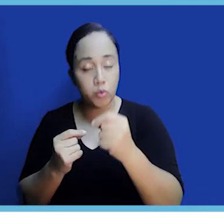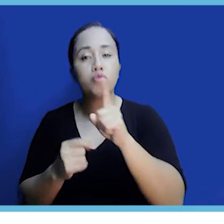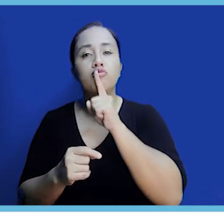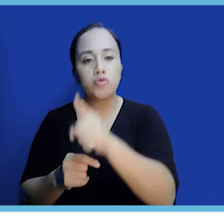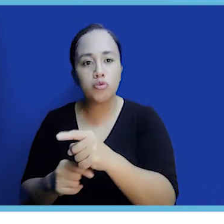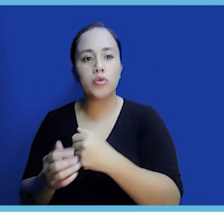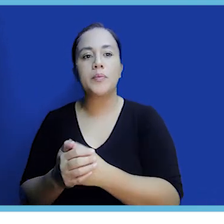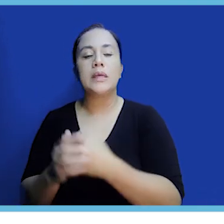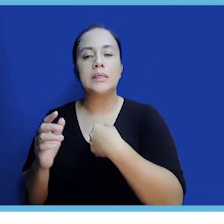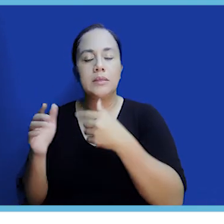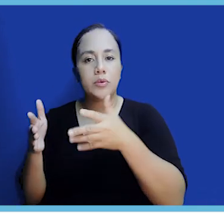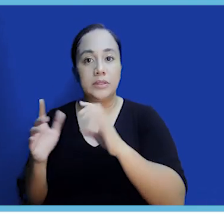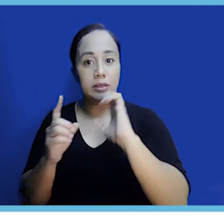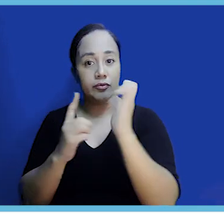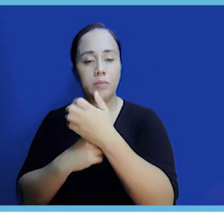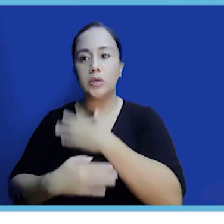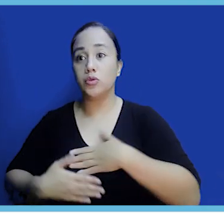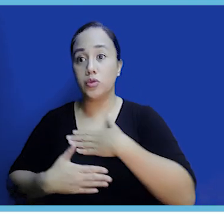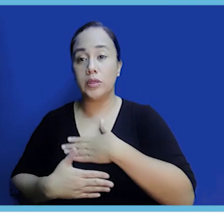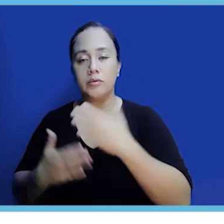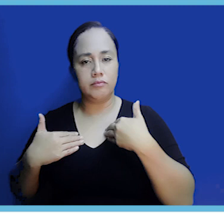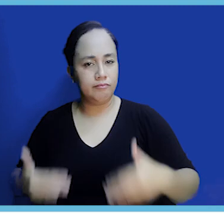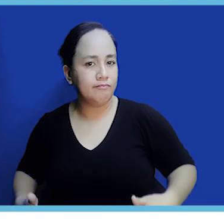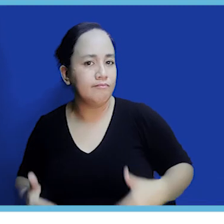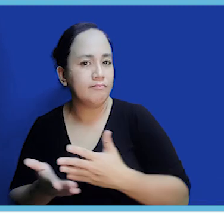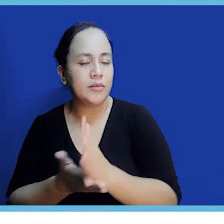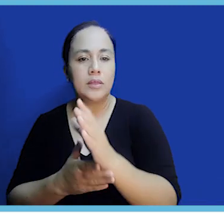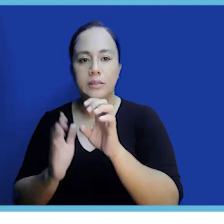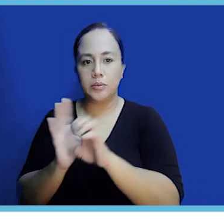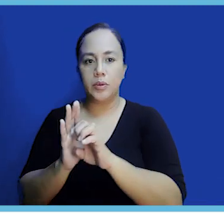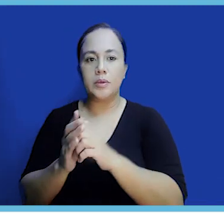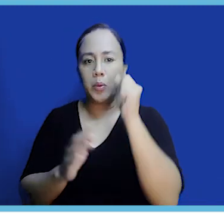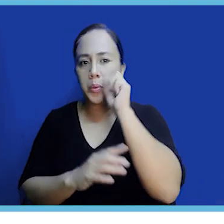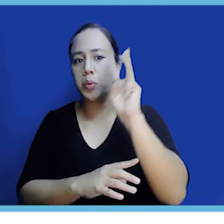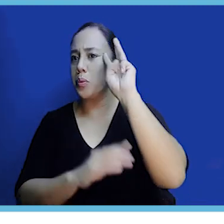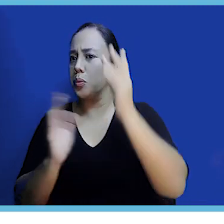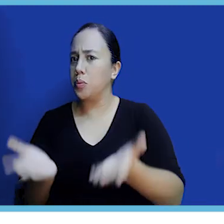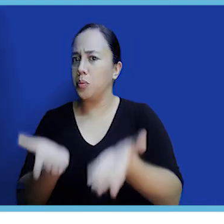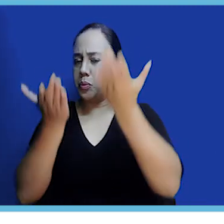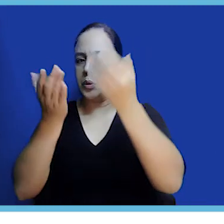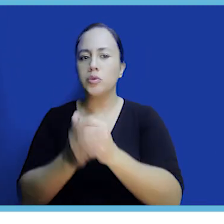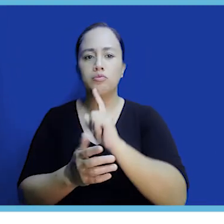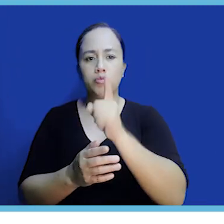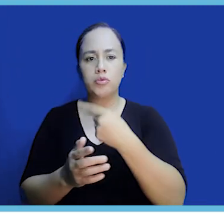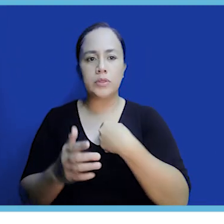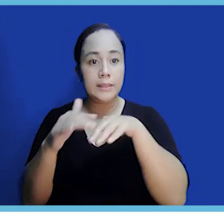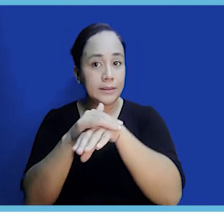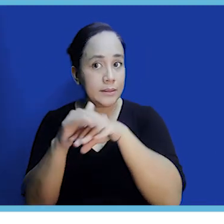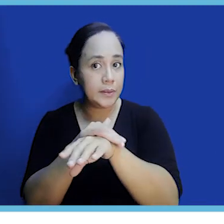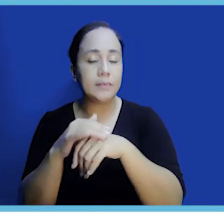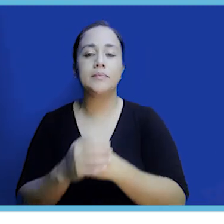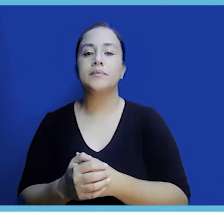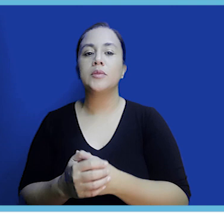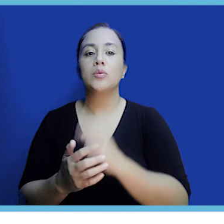take to ensure an enabling environment for the enjoyment of human rights, namely awareness raising,